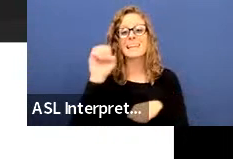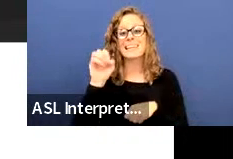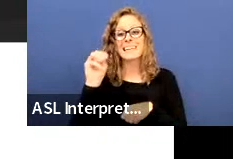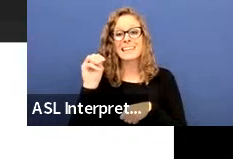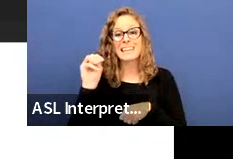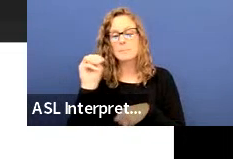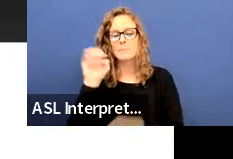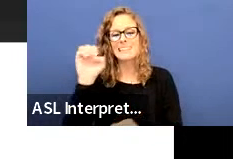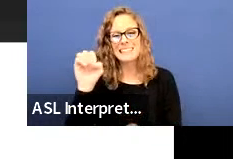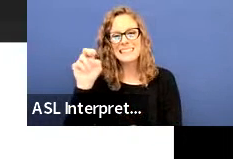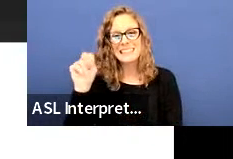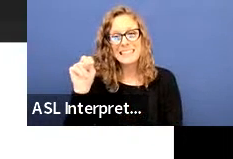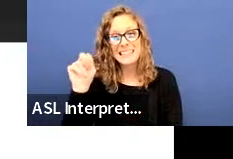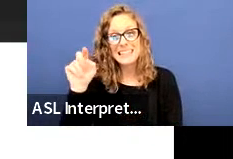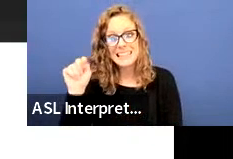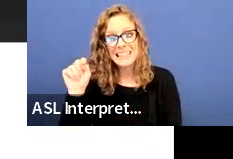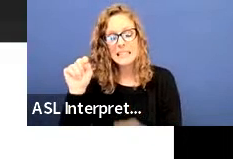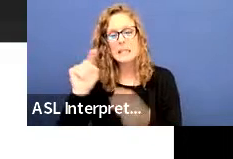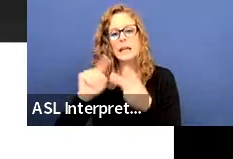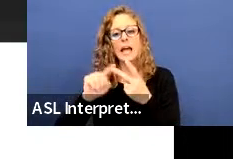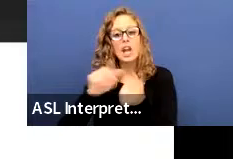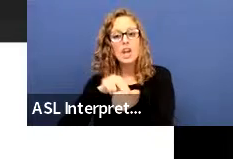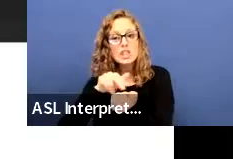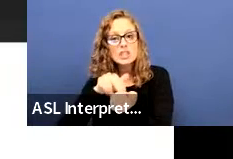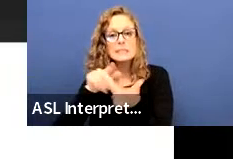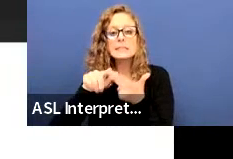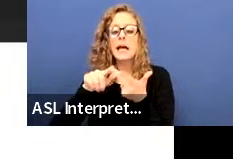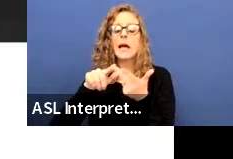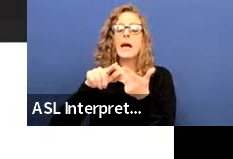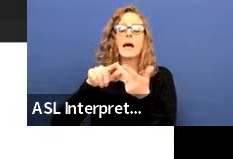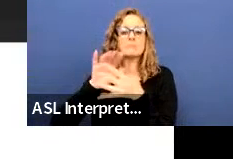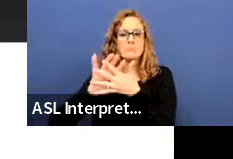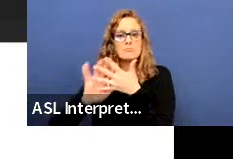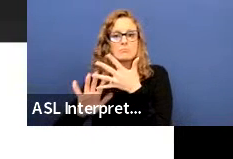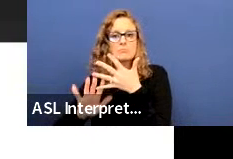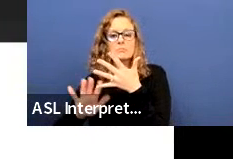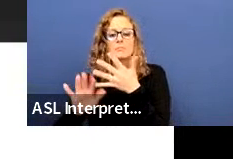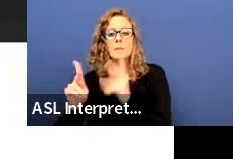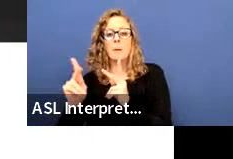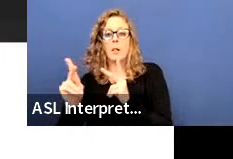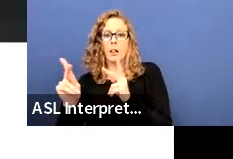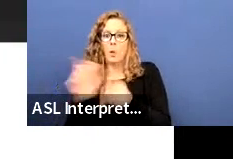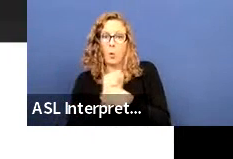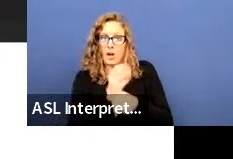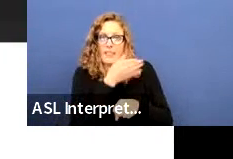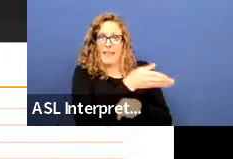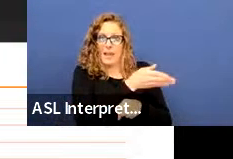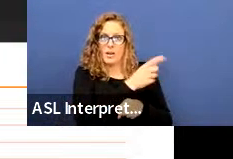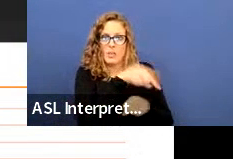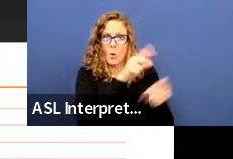and nurses from the ambulance providers staffing those facilities. Next, please.